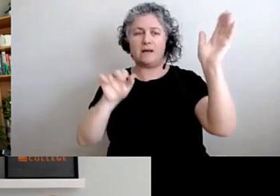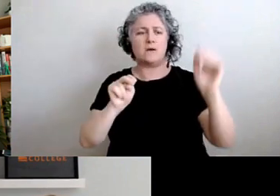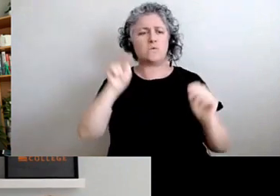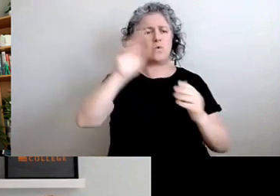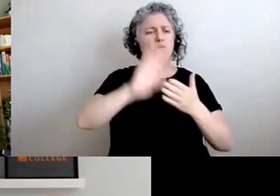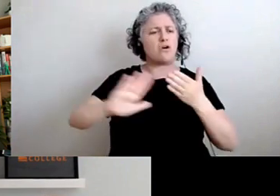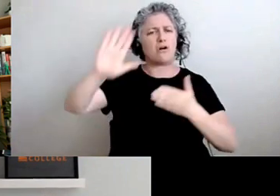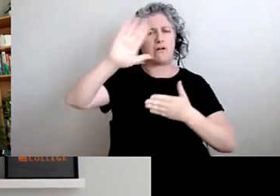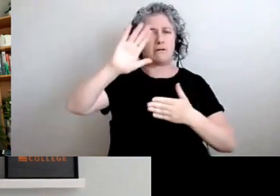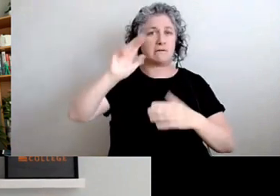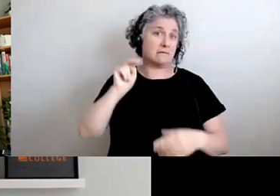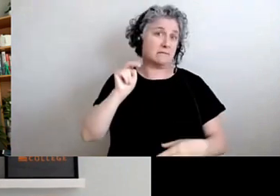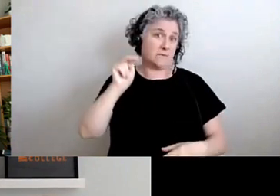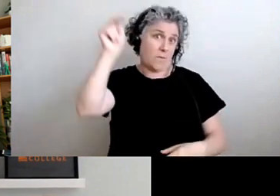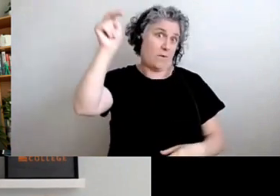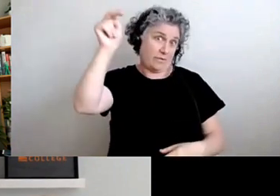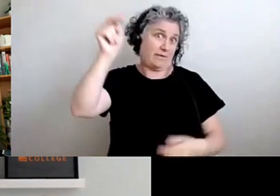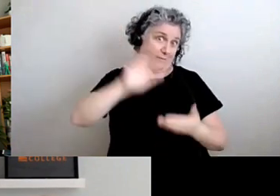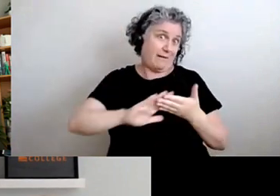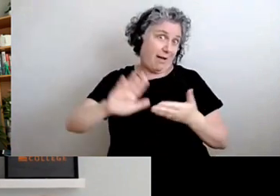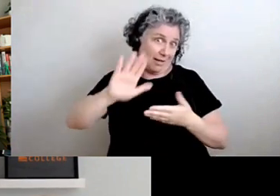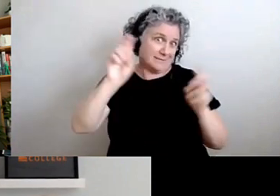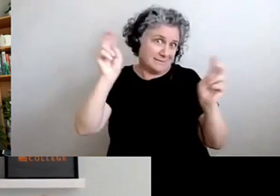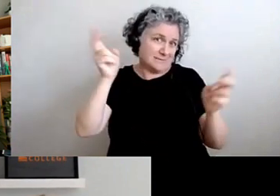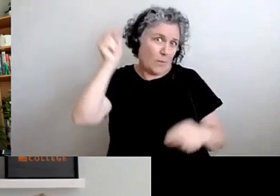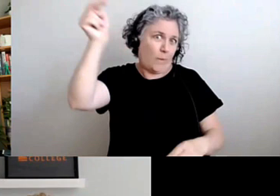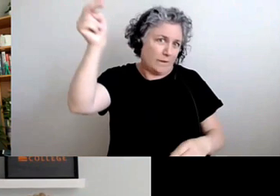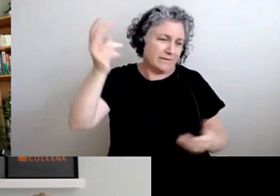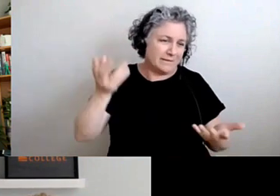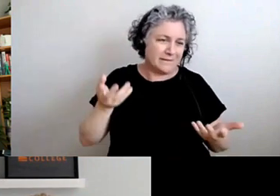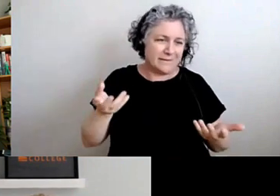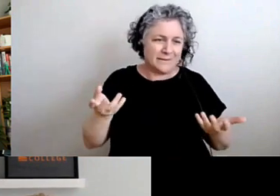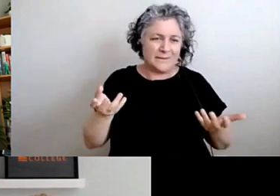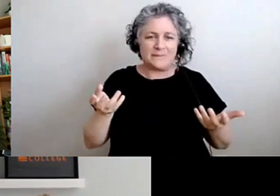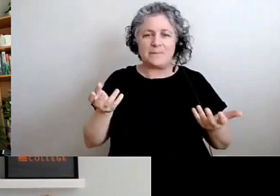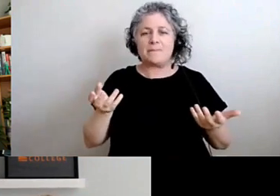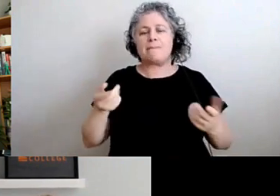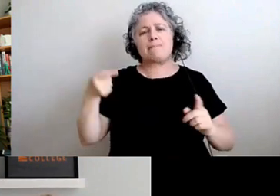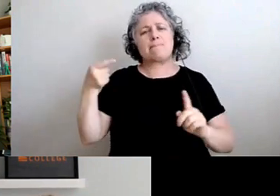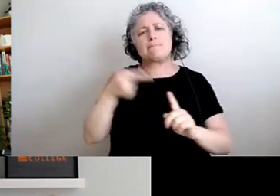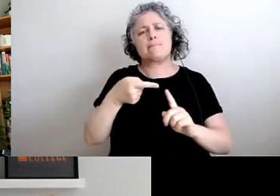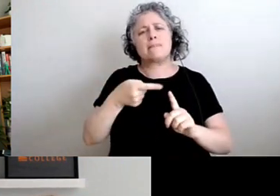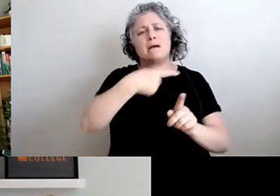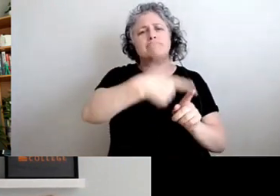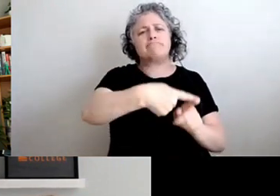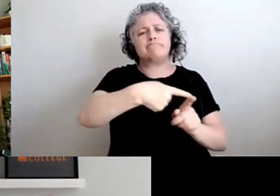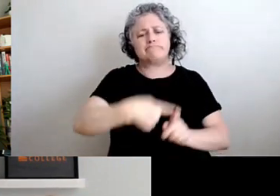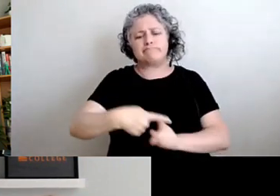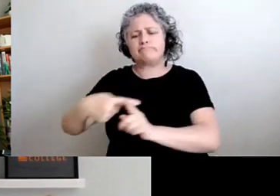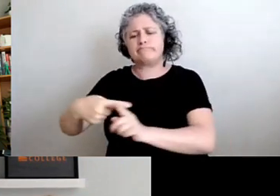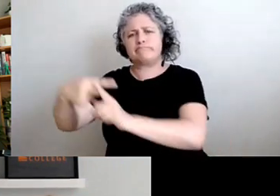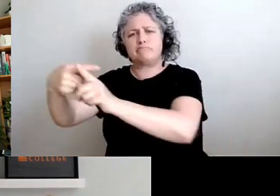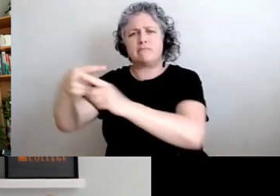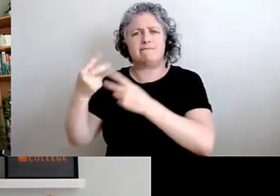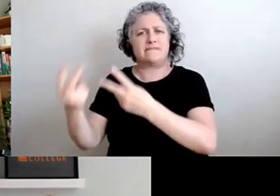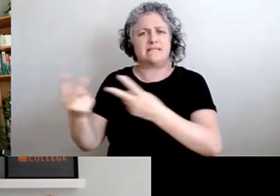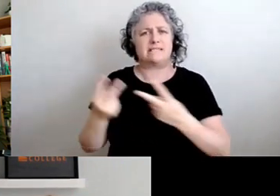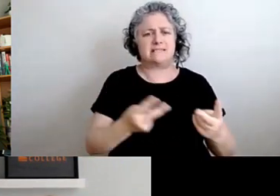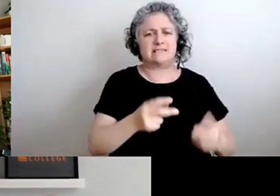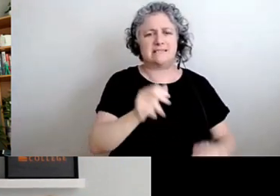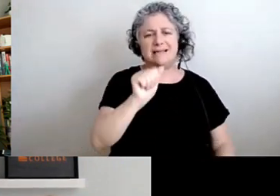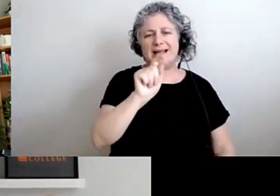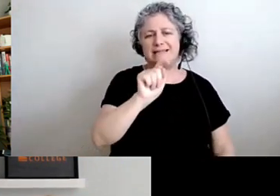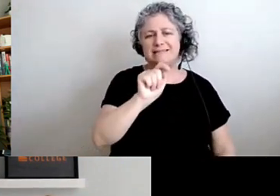a Northern College. And particularly the access sites that I see are